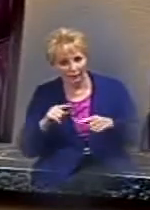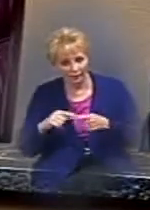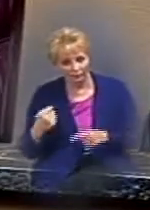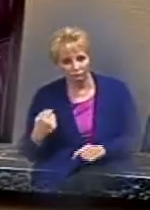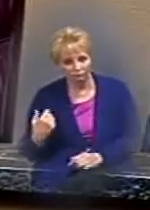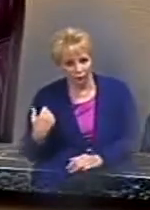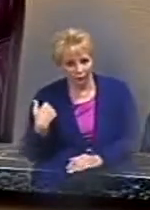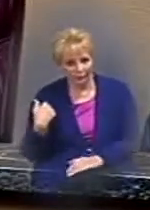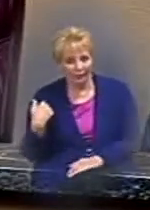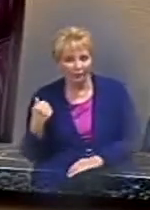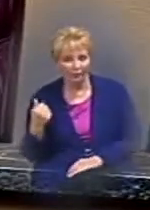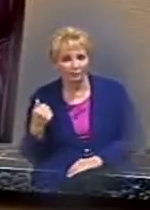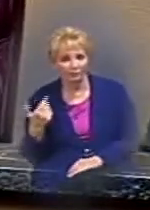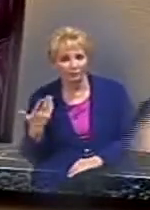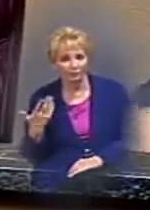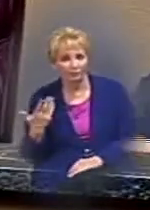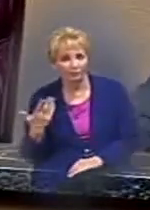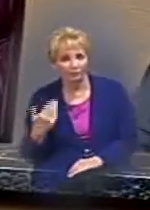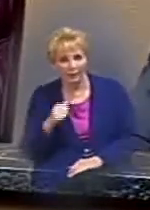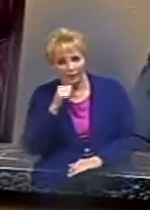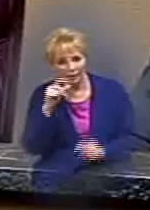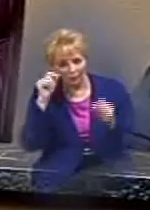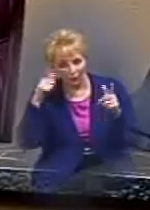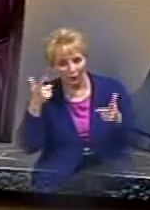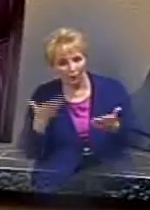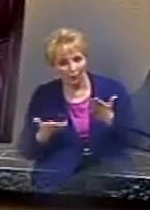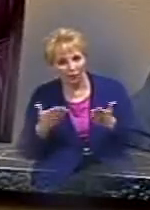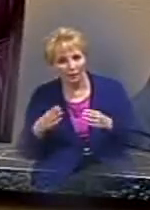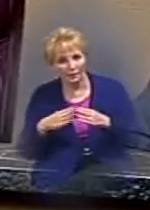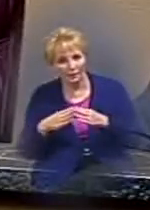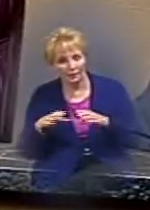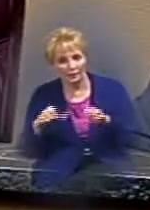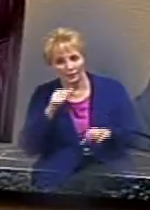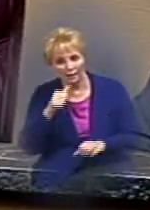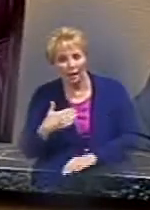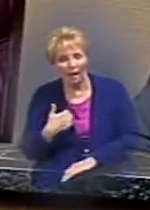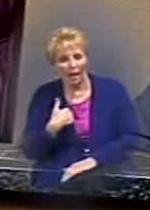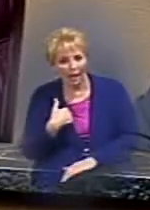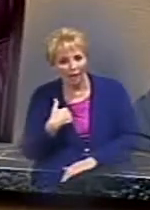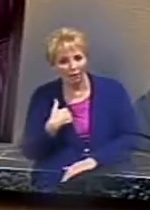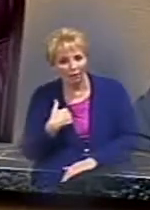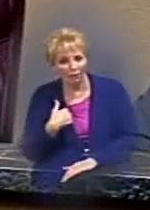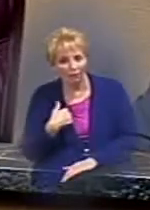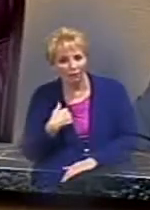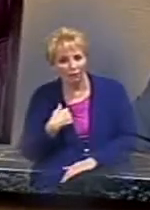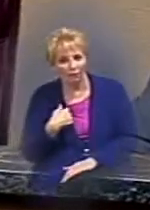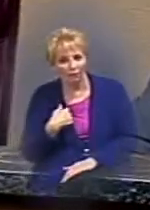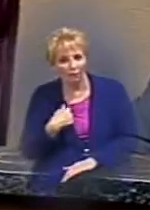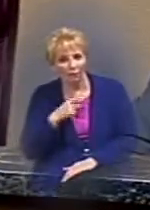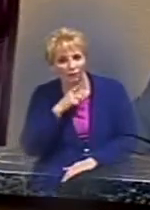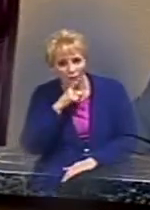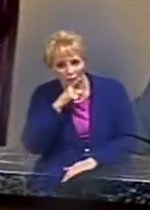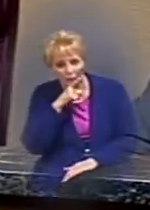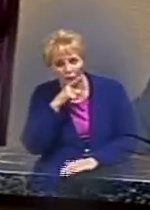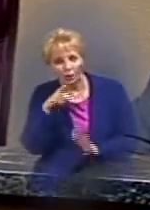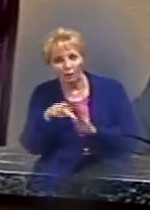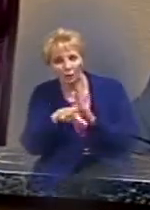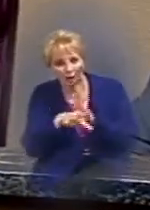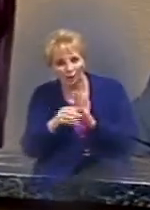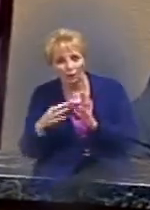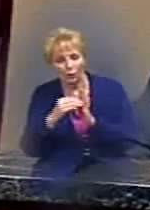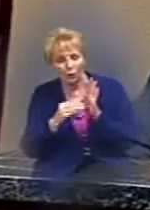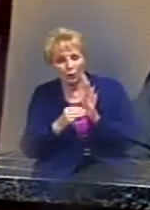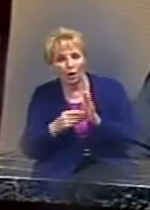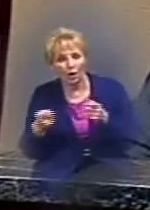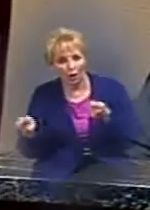recently. Therefore, it's not surprising perhaps that the city does not have an official policy or ordinance